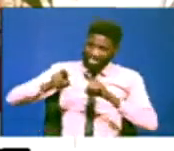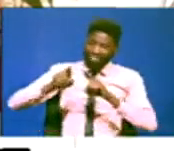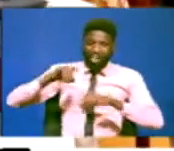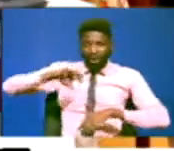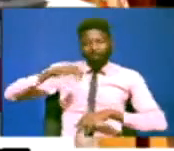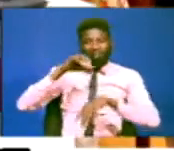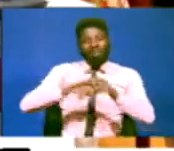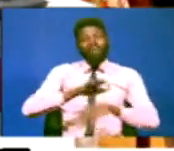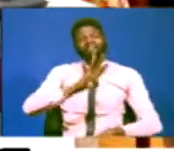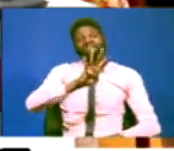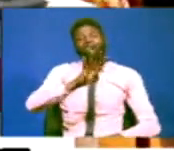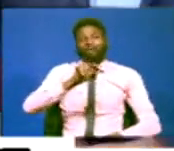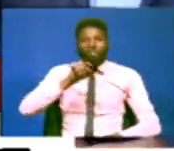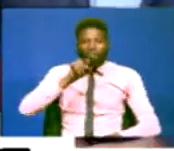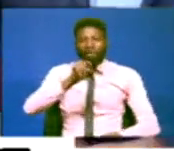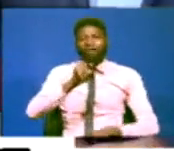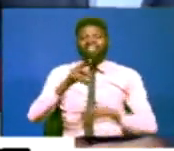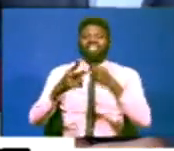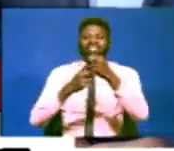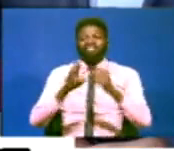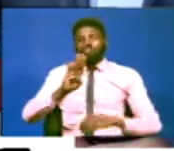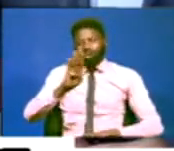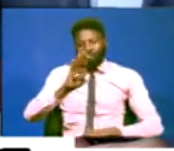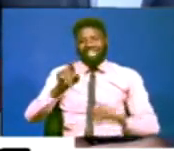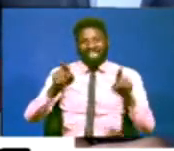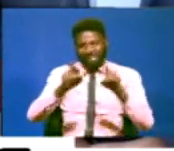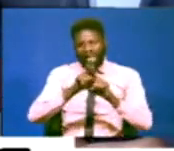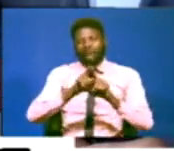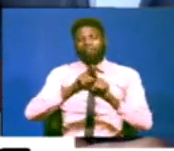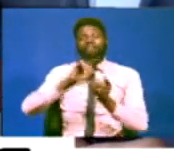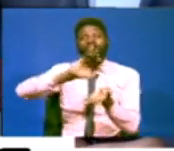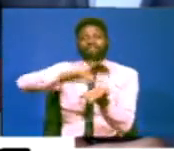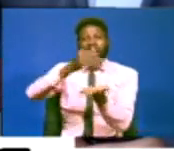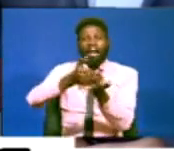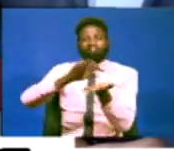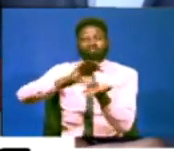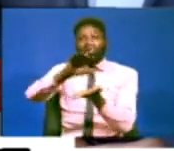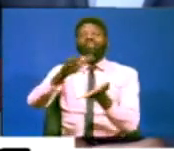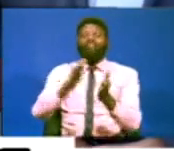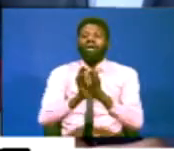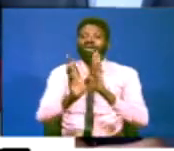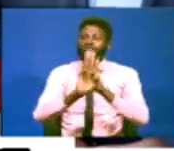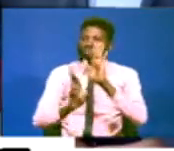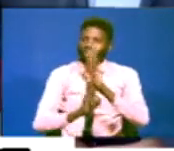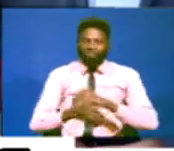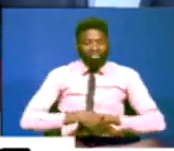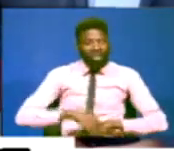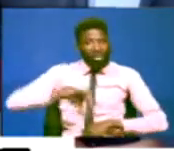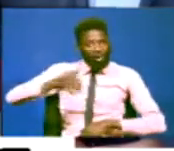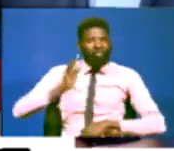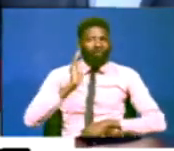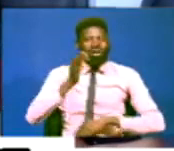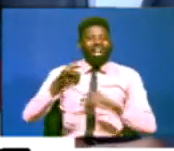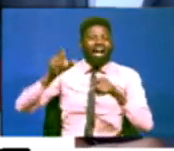shillings as conditional grants. That counties shall be allocated an additional 100 million shillings